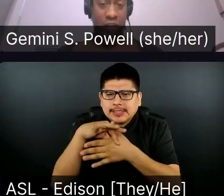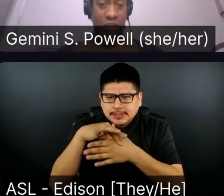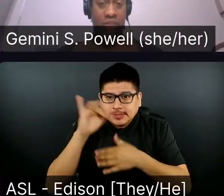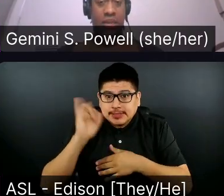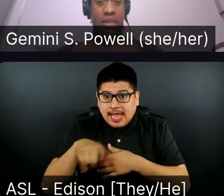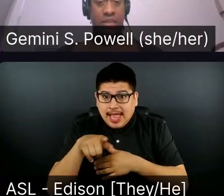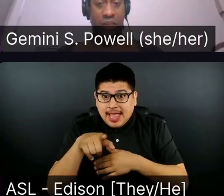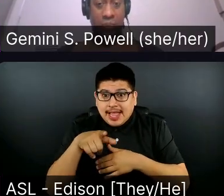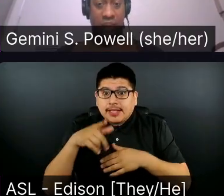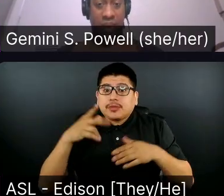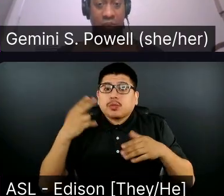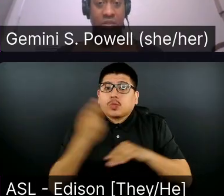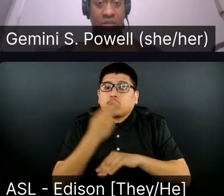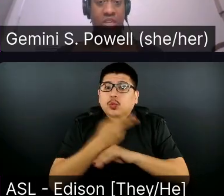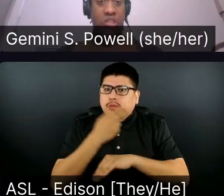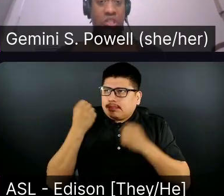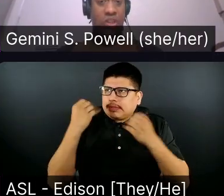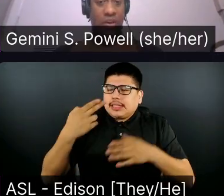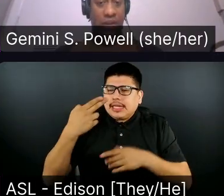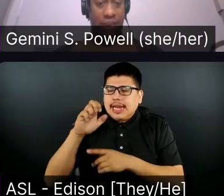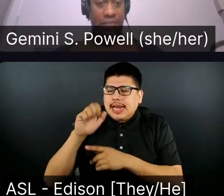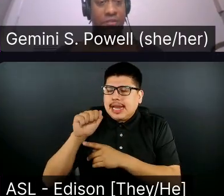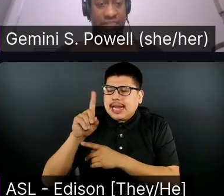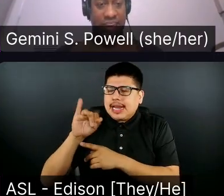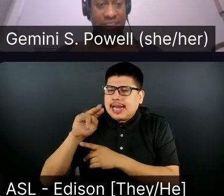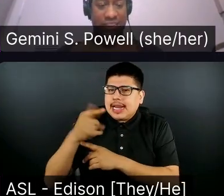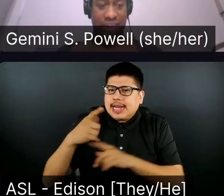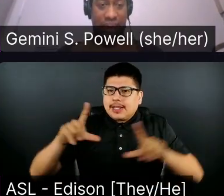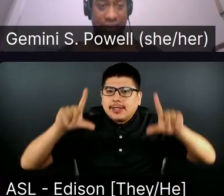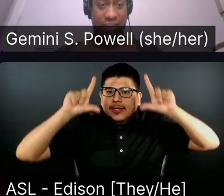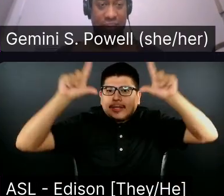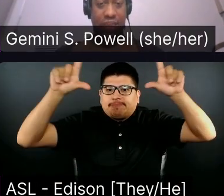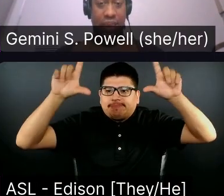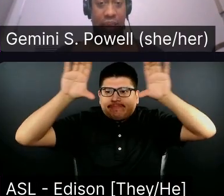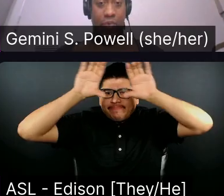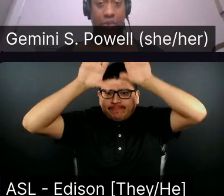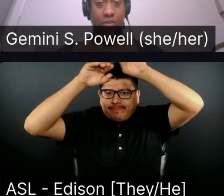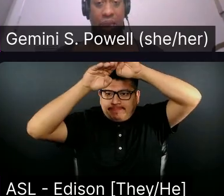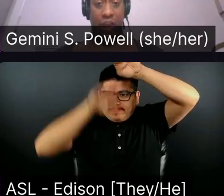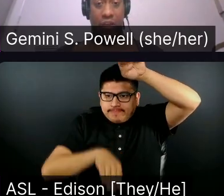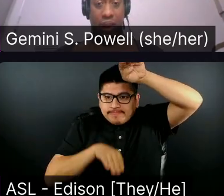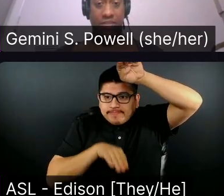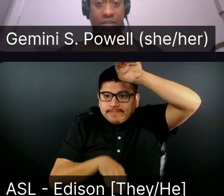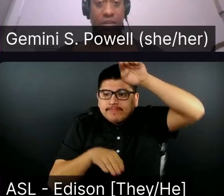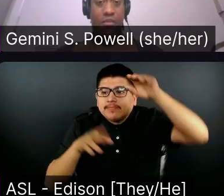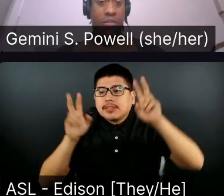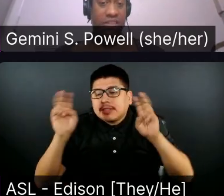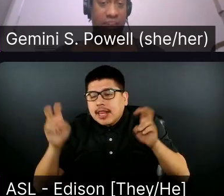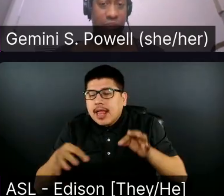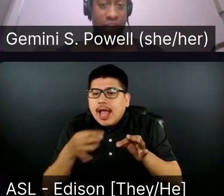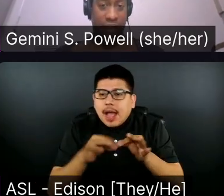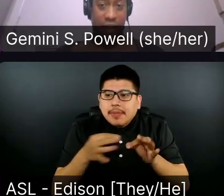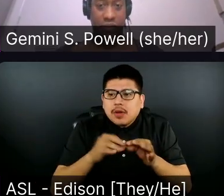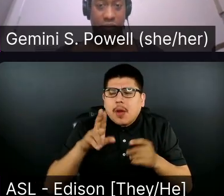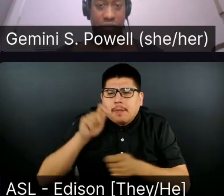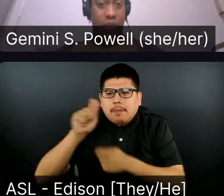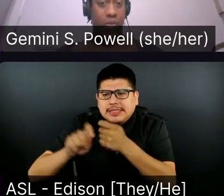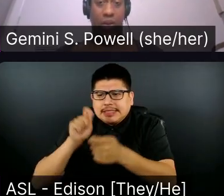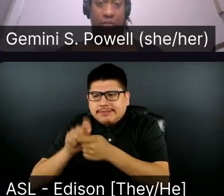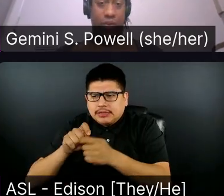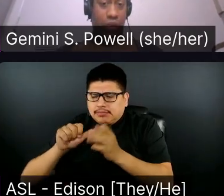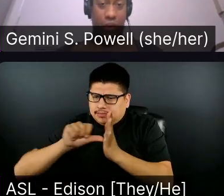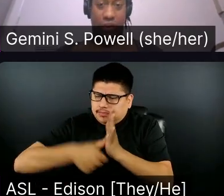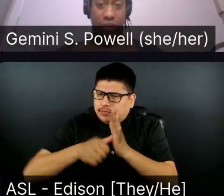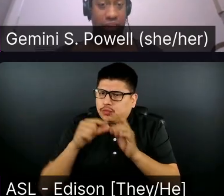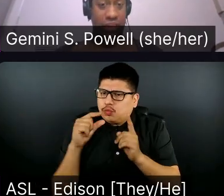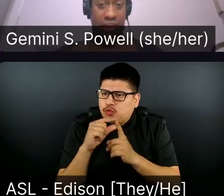for titles, subtitles, certain emphasized texts, and we'll use paragraphs for much everything else.